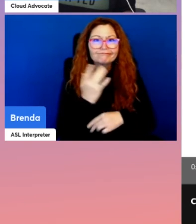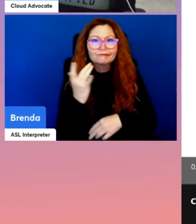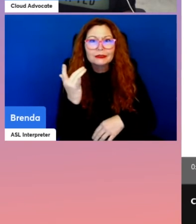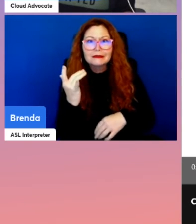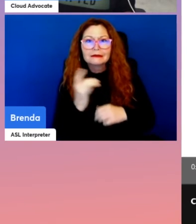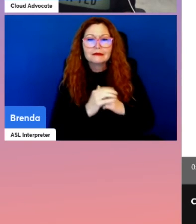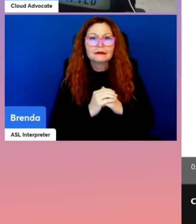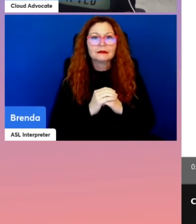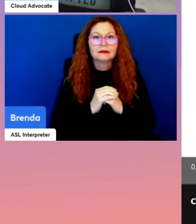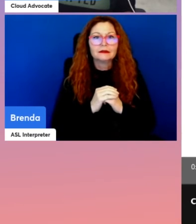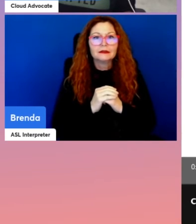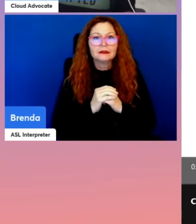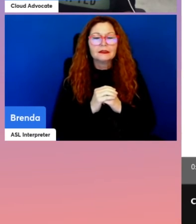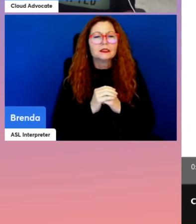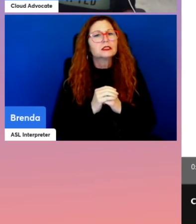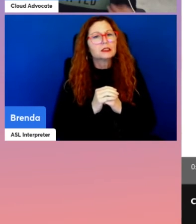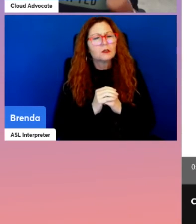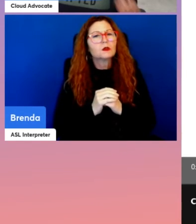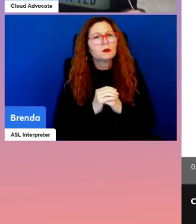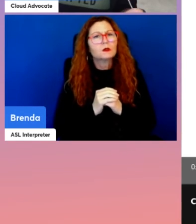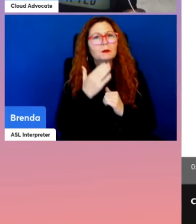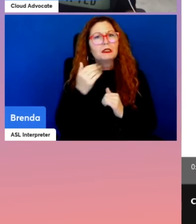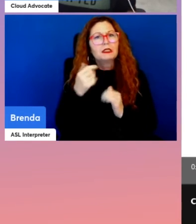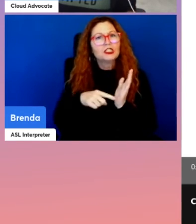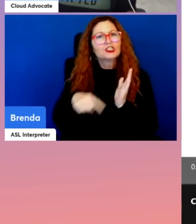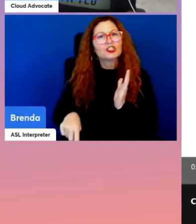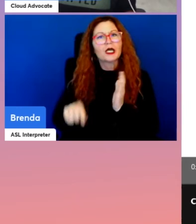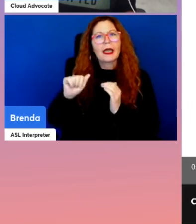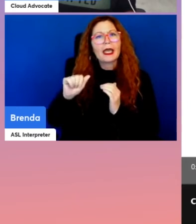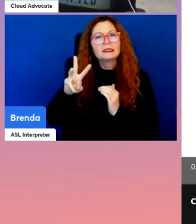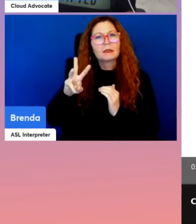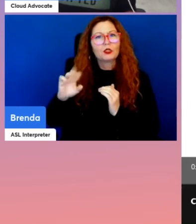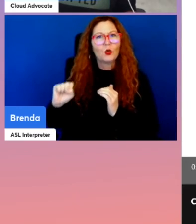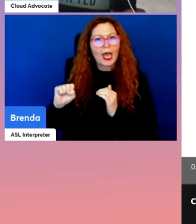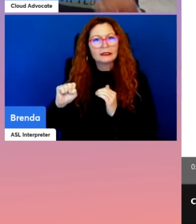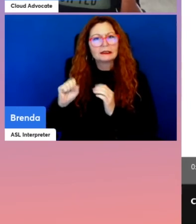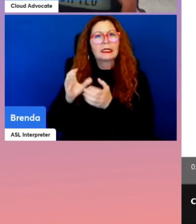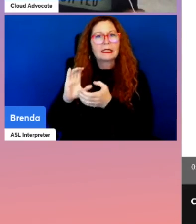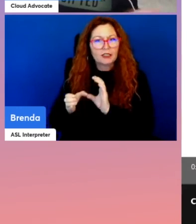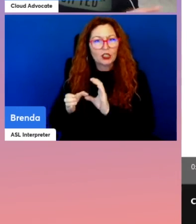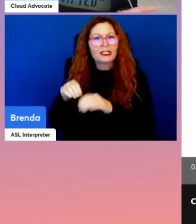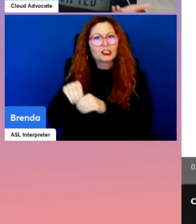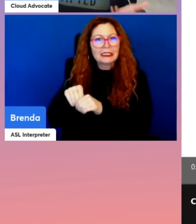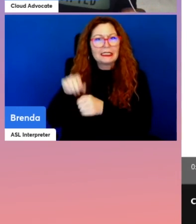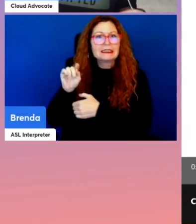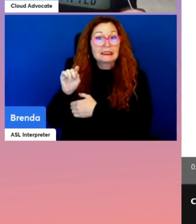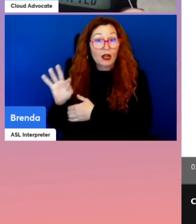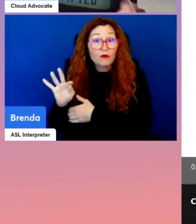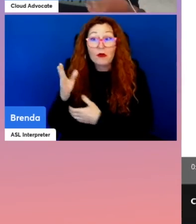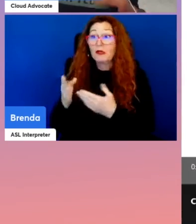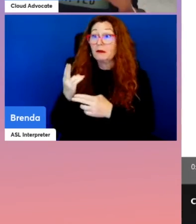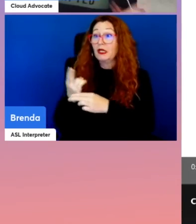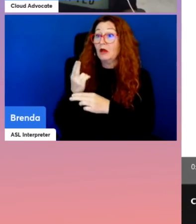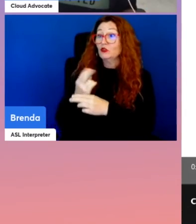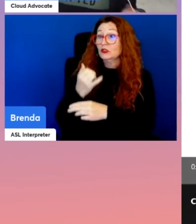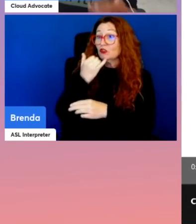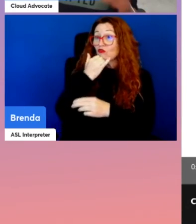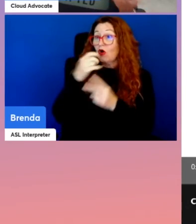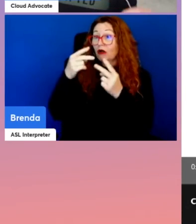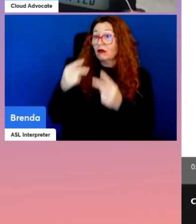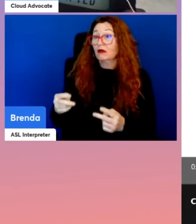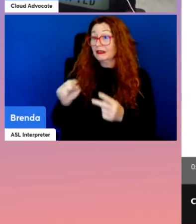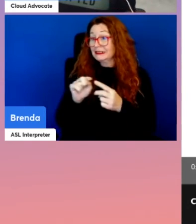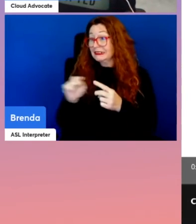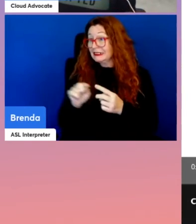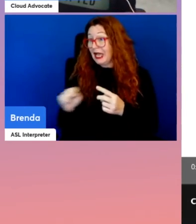And so I'm like, let me go check AWS configuration on Terraform. Like, am I using the wrong syntax in the ACL?